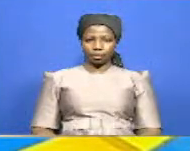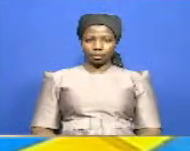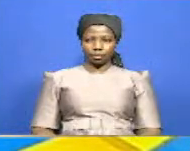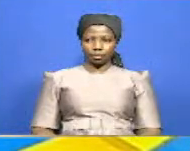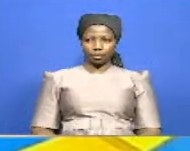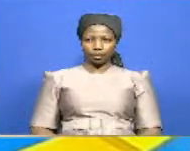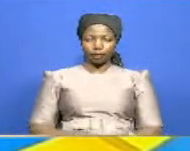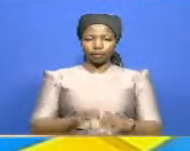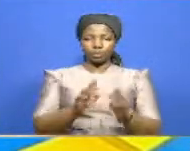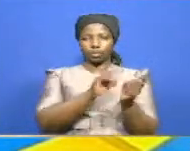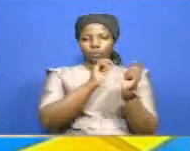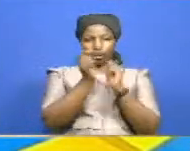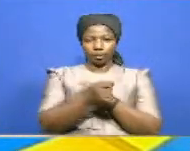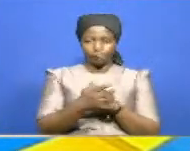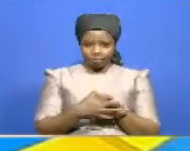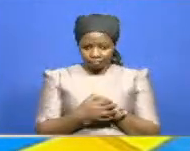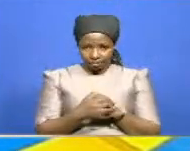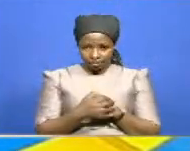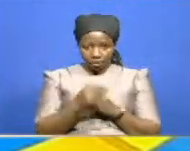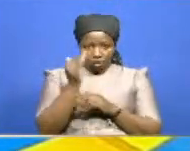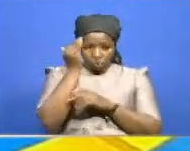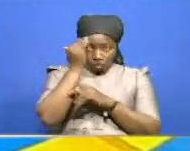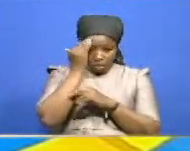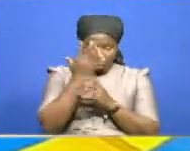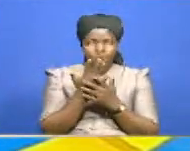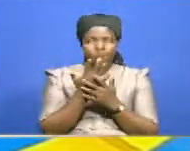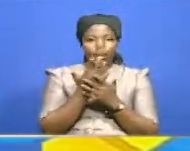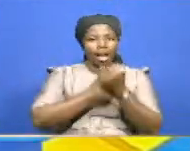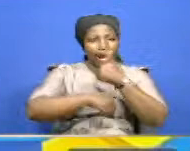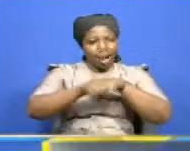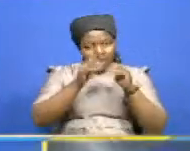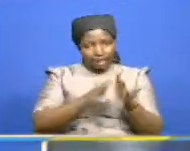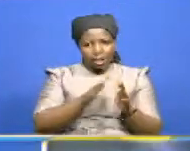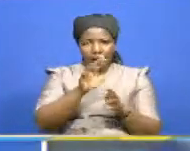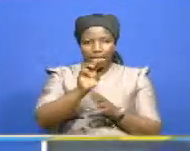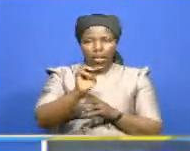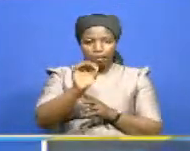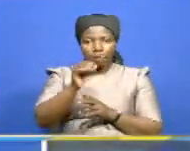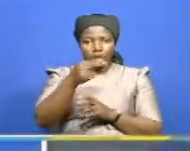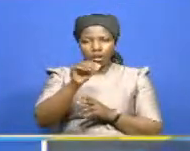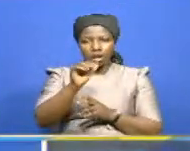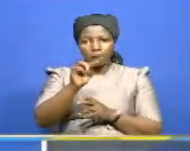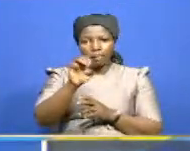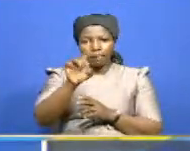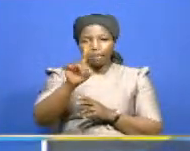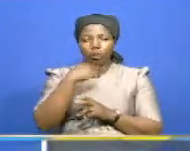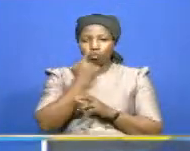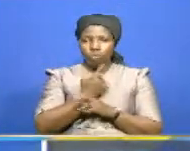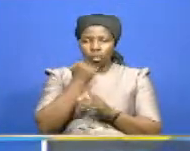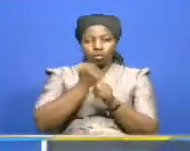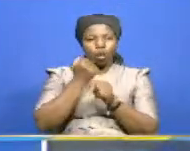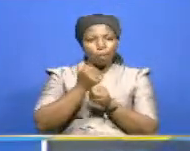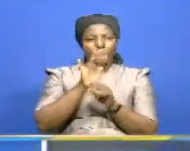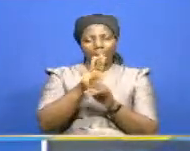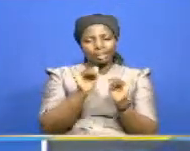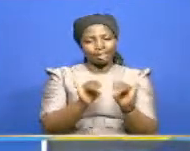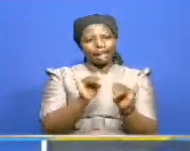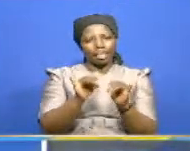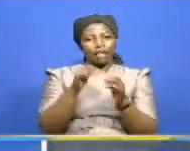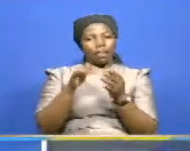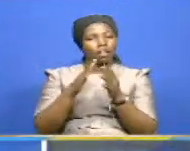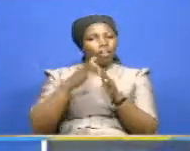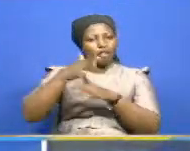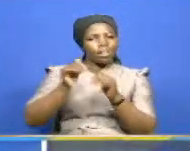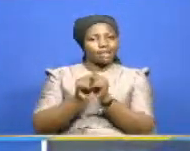To transition now, renowned actor Mohammed Tajiri, whose career spanned over 4 decades, has passed on. The